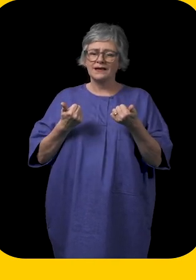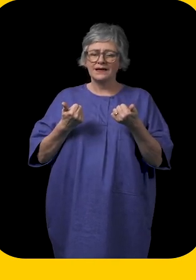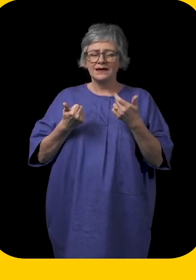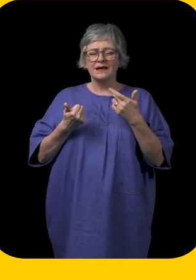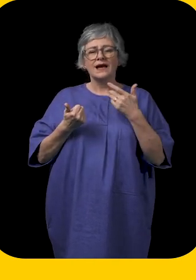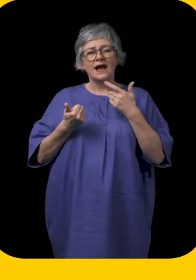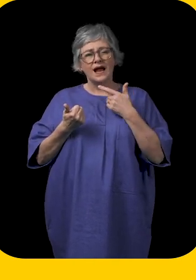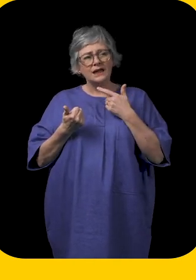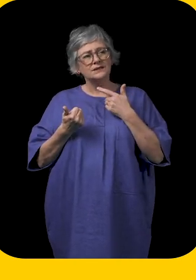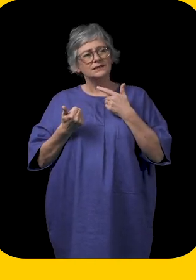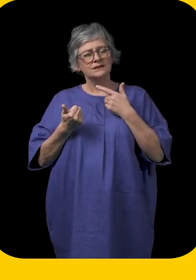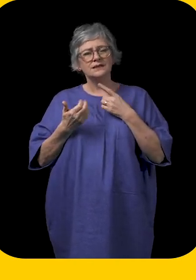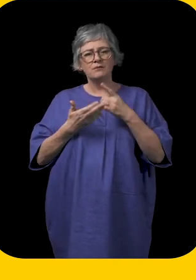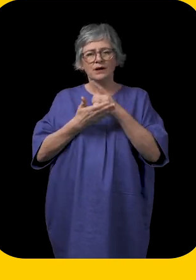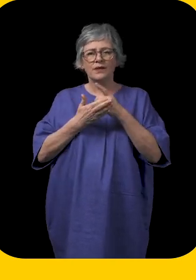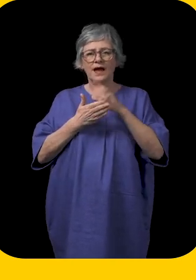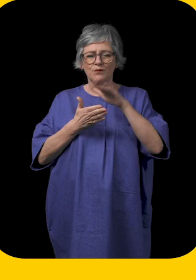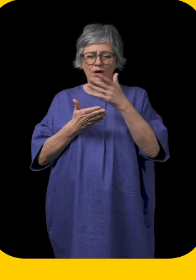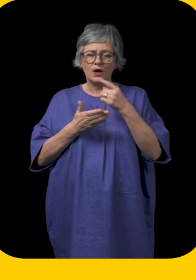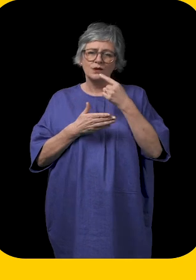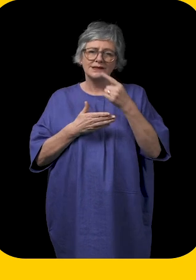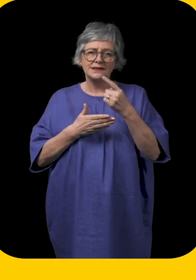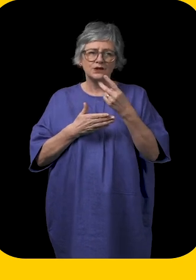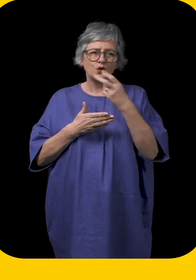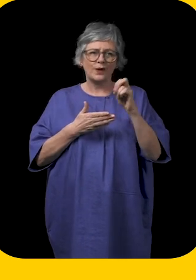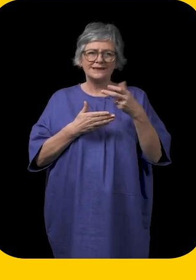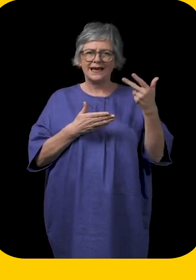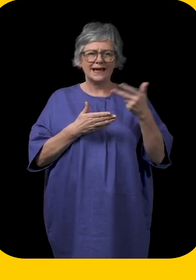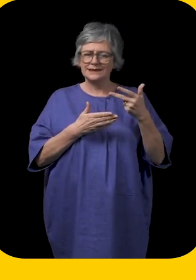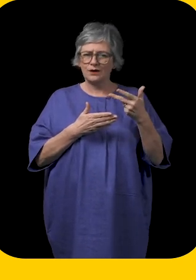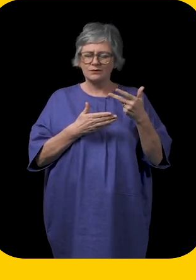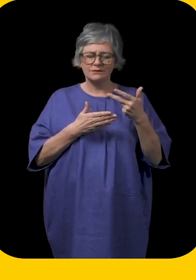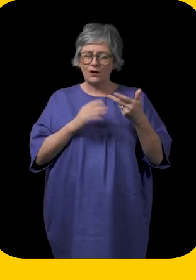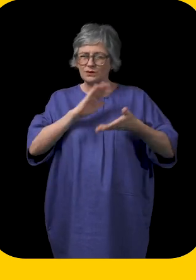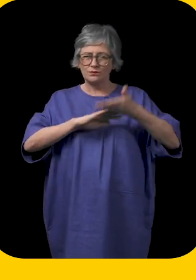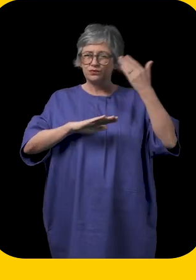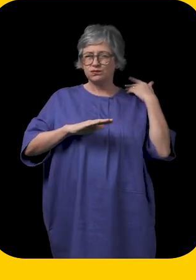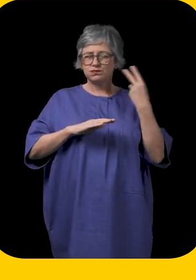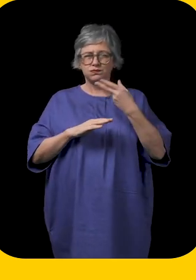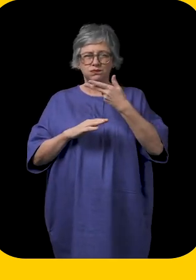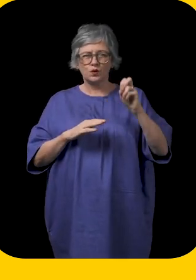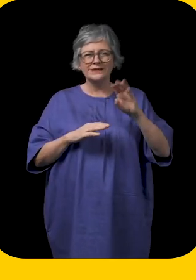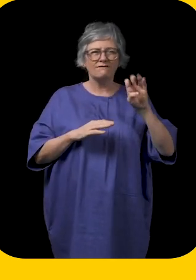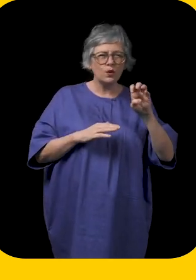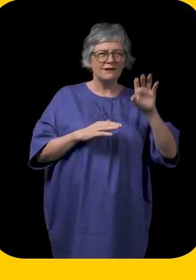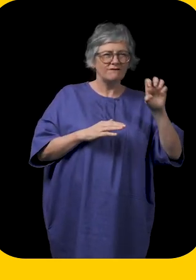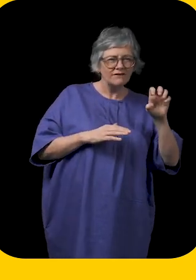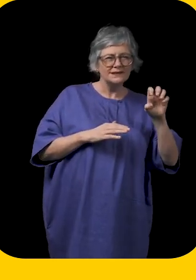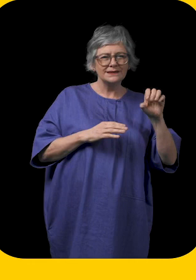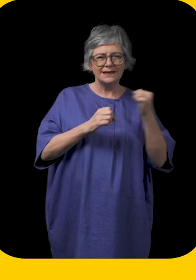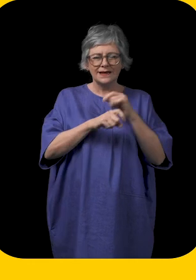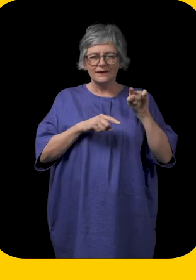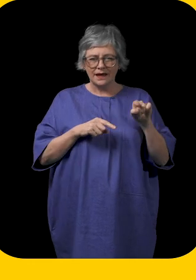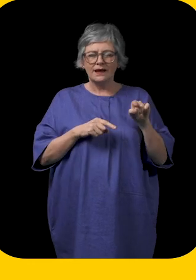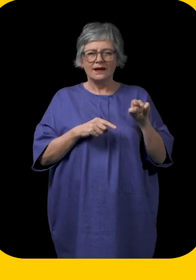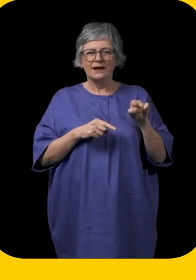So I wrote that poem, I was going to say in 2018, but I was like, no, it was much, much before then. It was more like 2014,